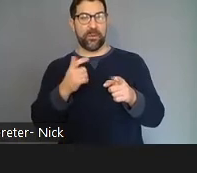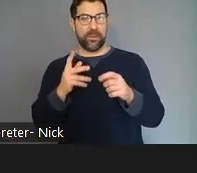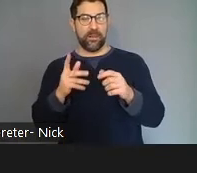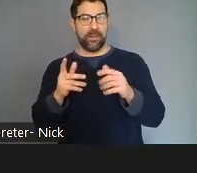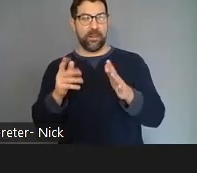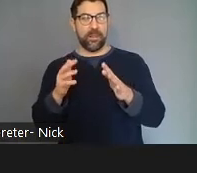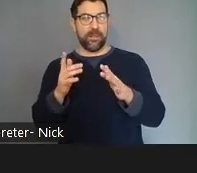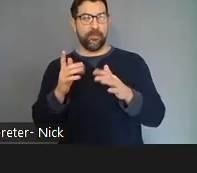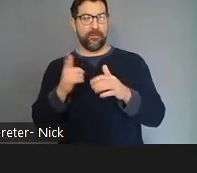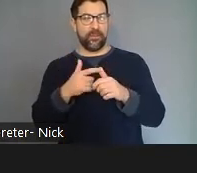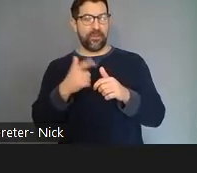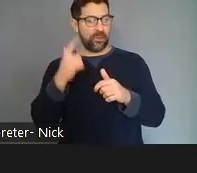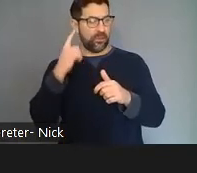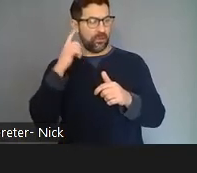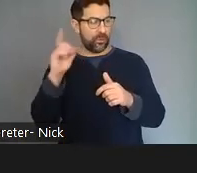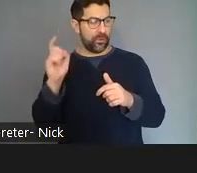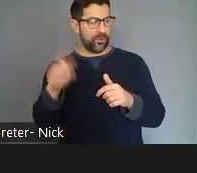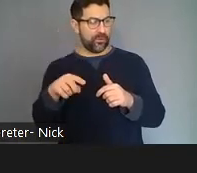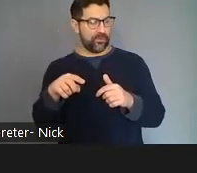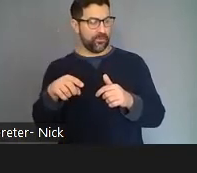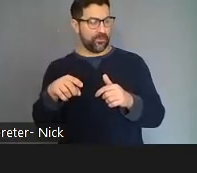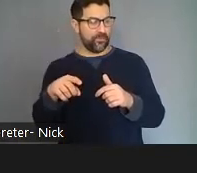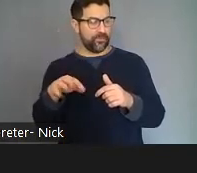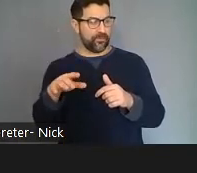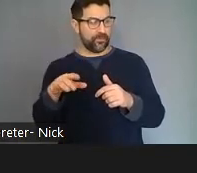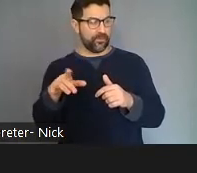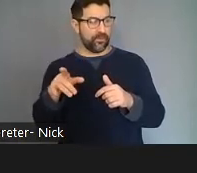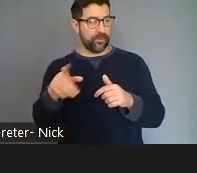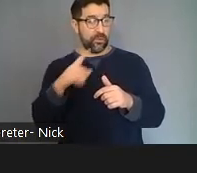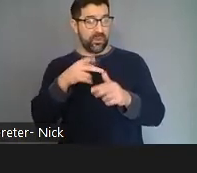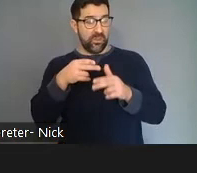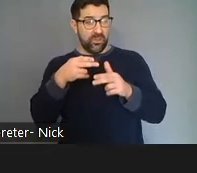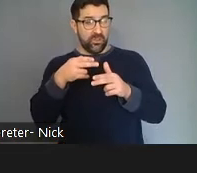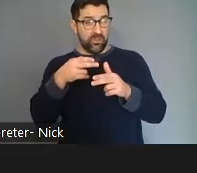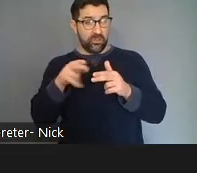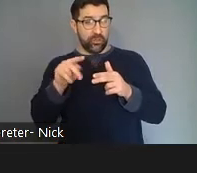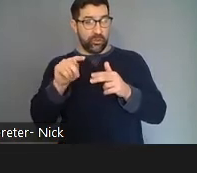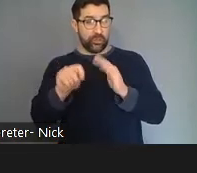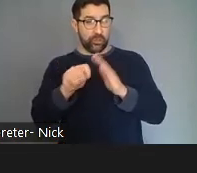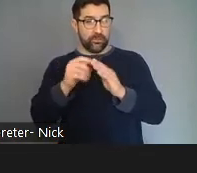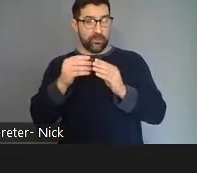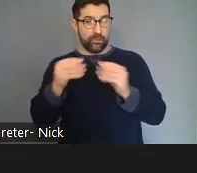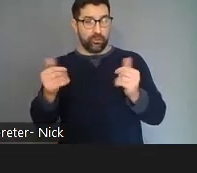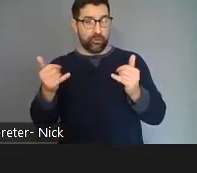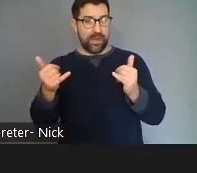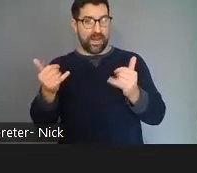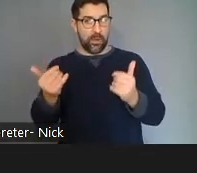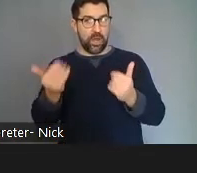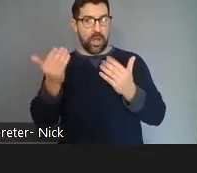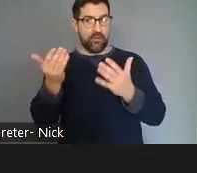first heard the question, the short-term solution as of right now is to offer options.